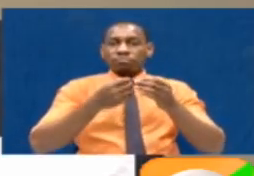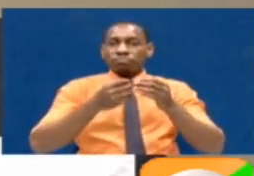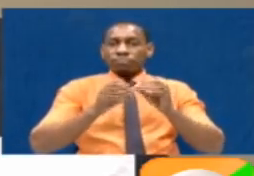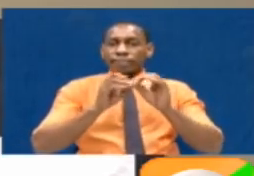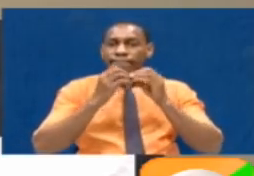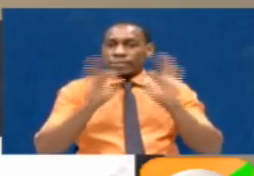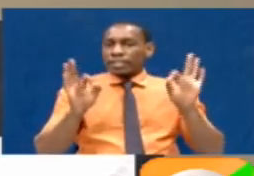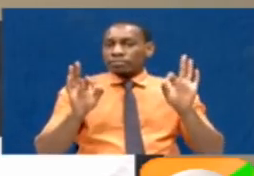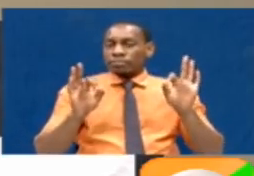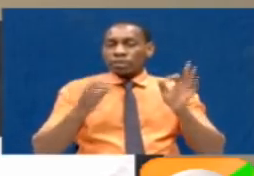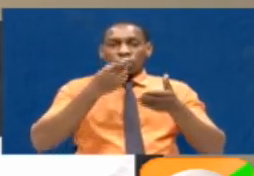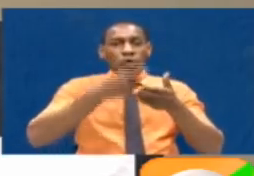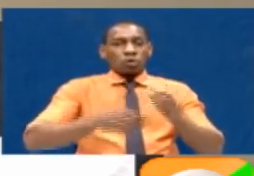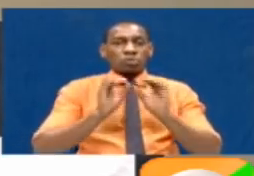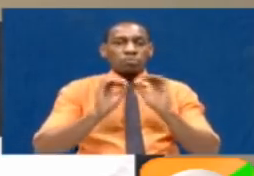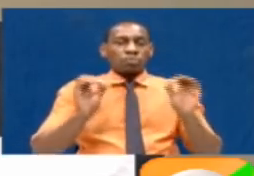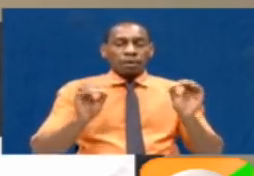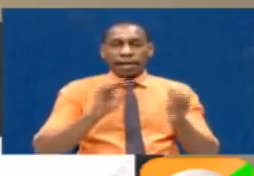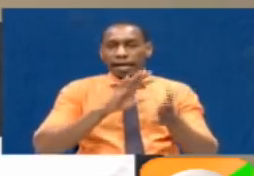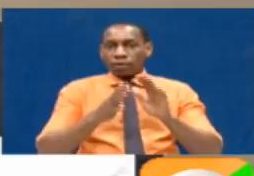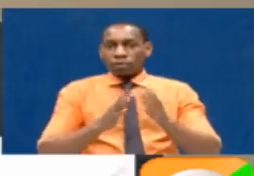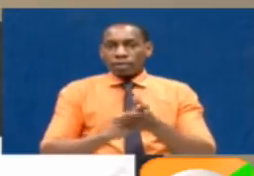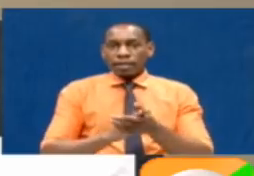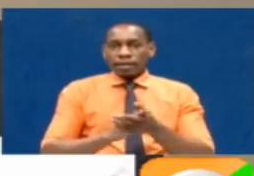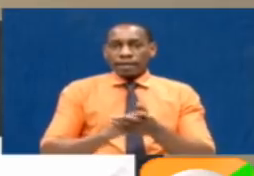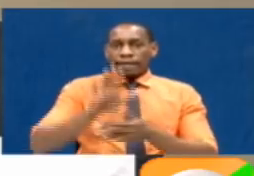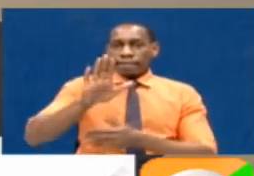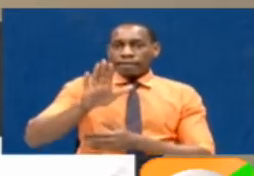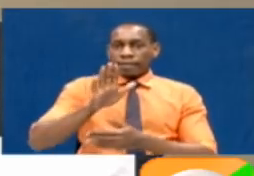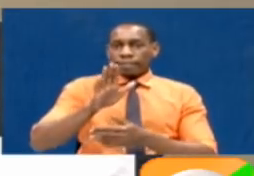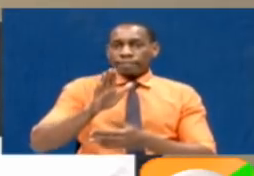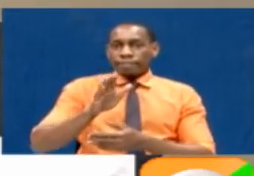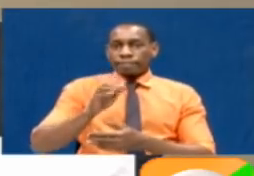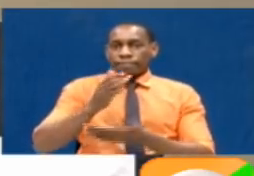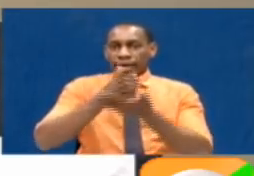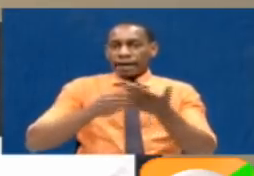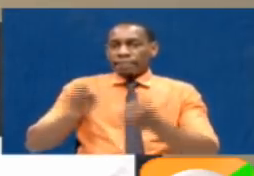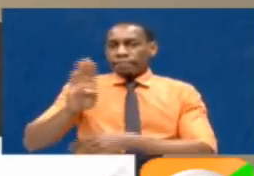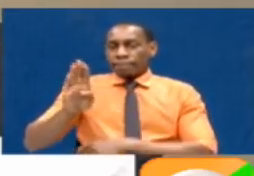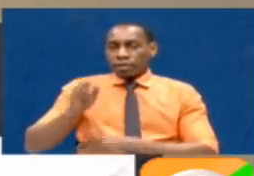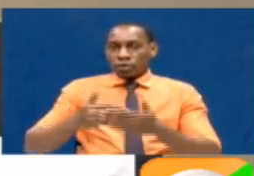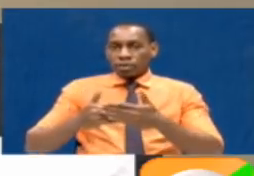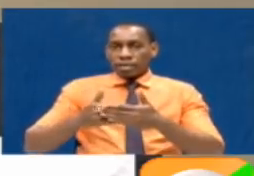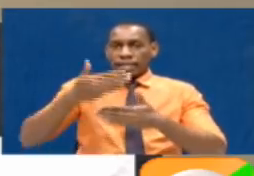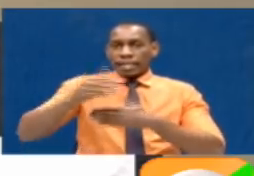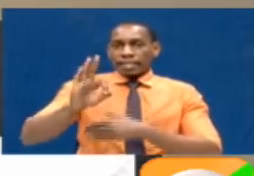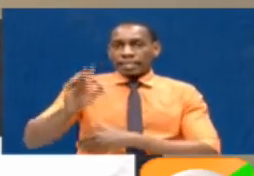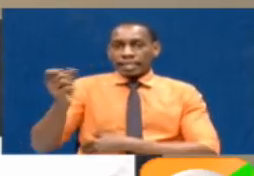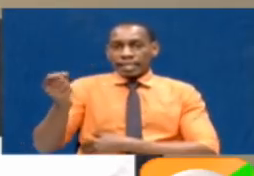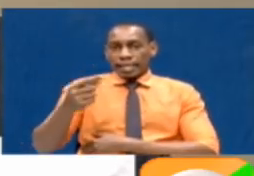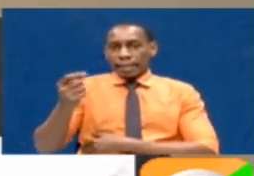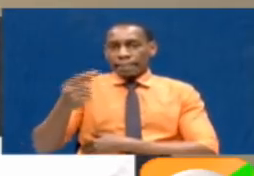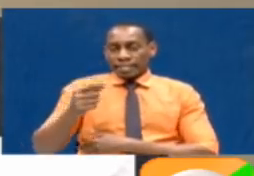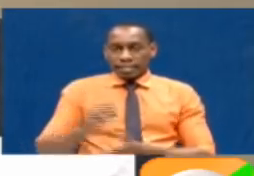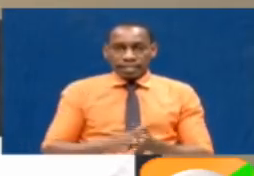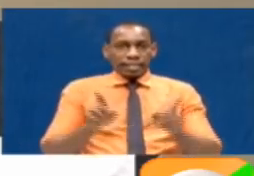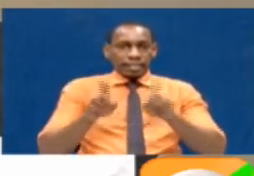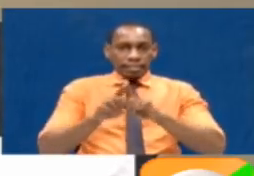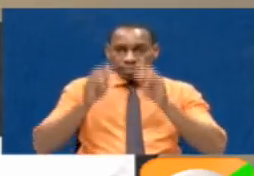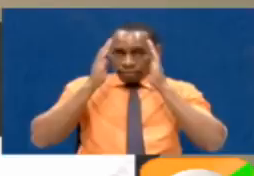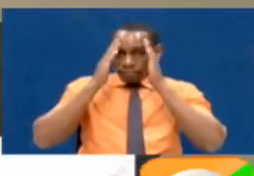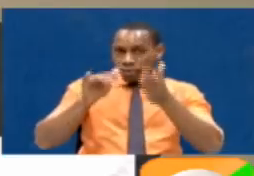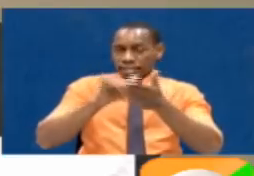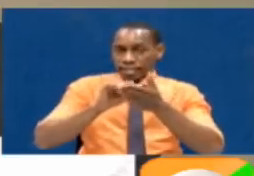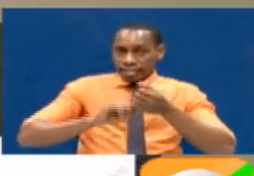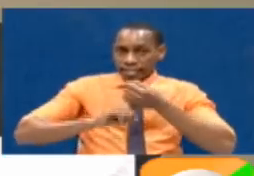is costing us about 5.5 billion Kenya shillings over the next 3 months. And we are committed to